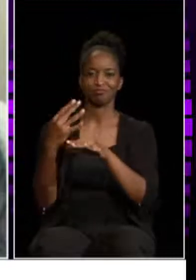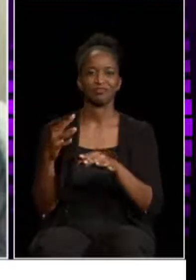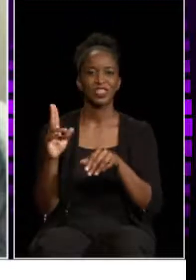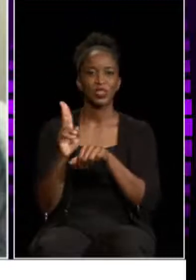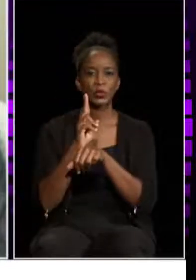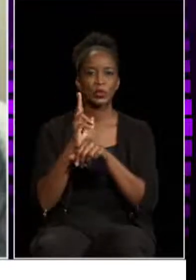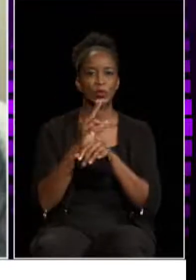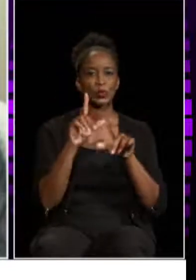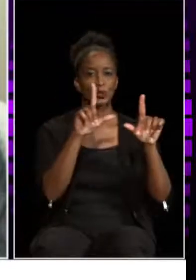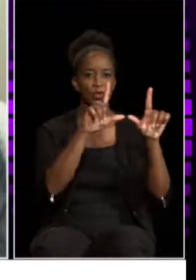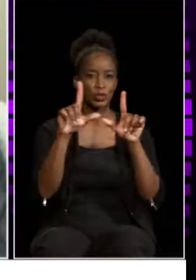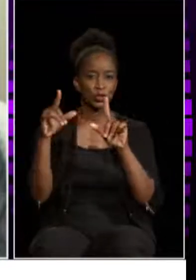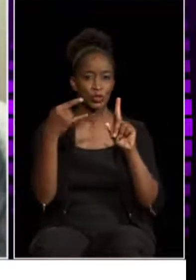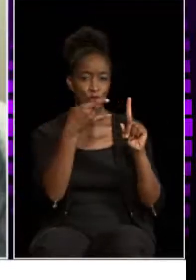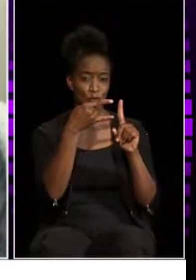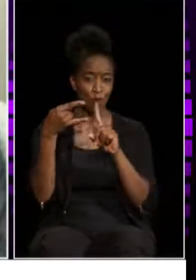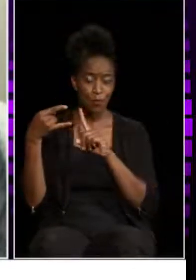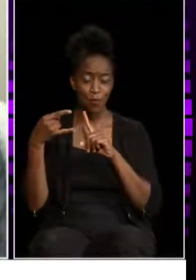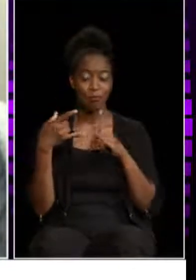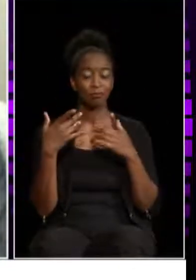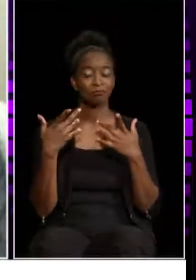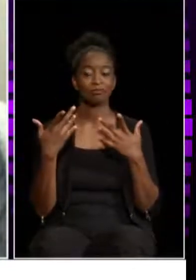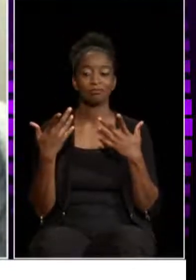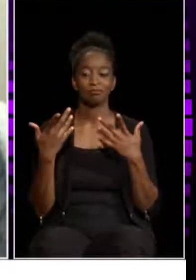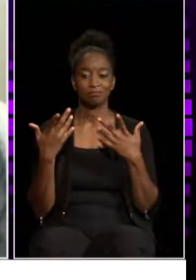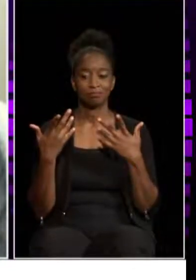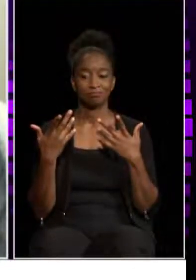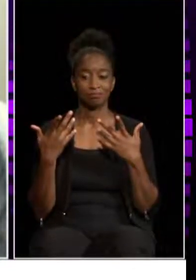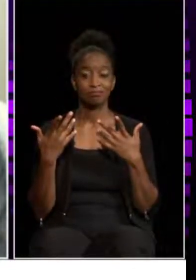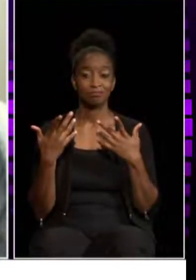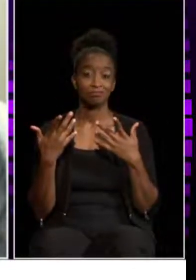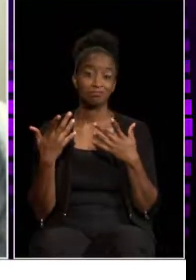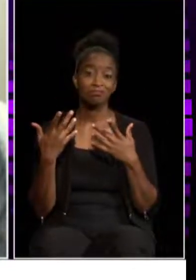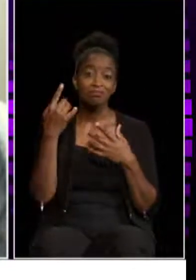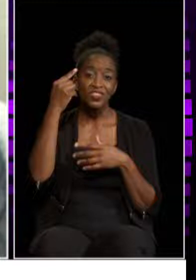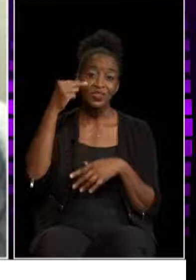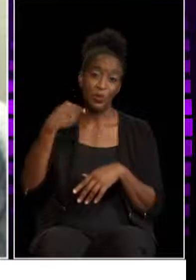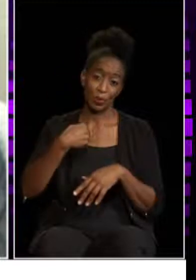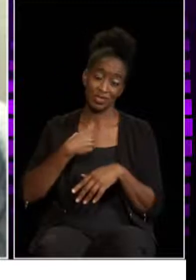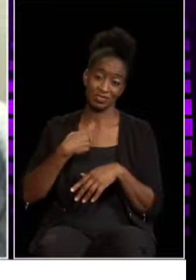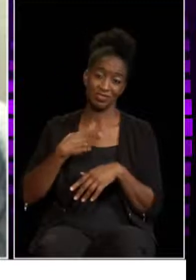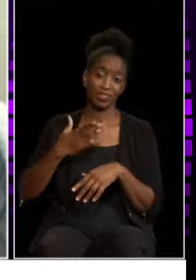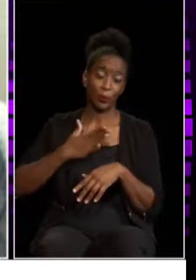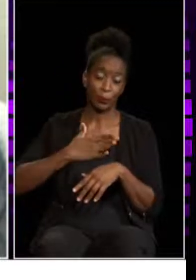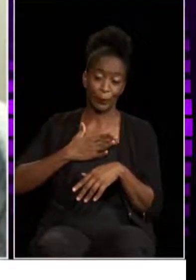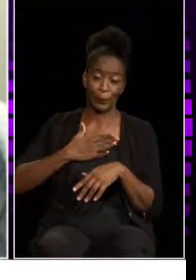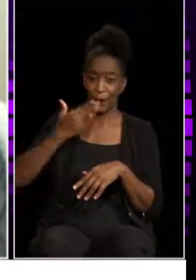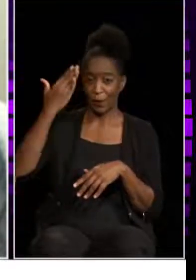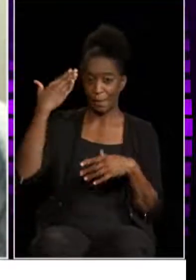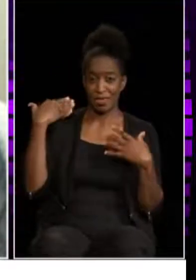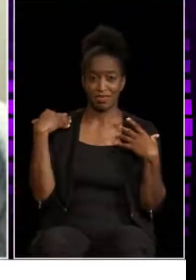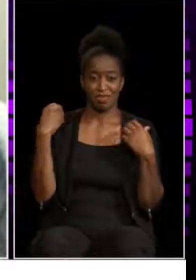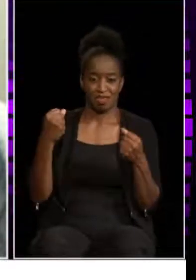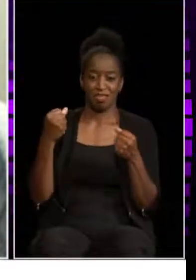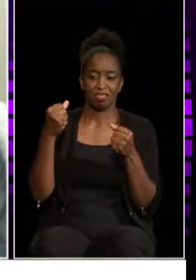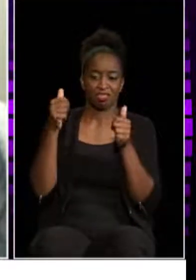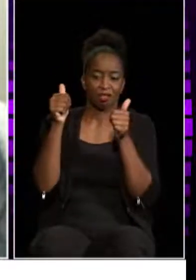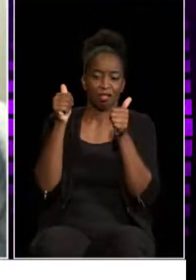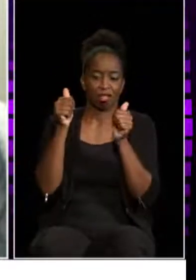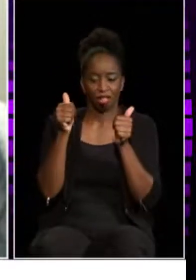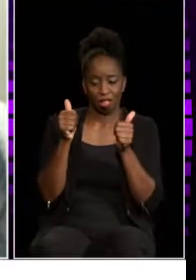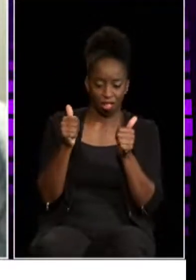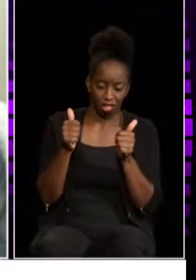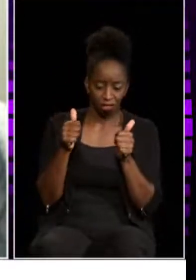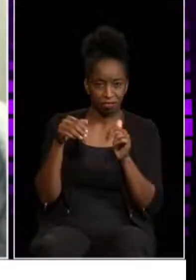a toll on, my mental health. And what some people don't realize is that